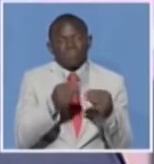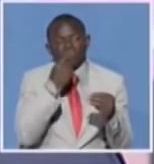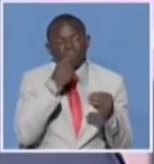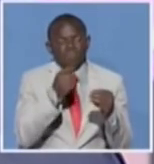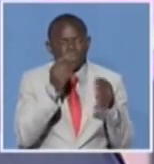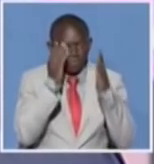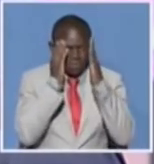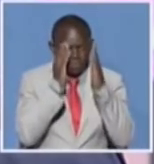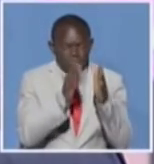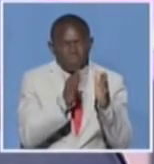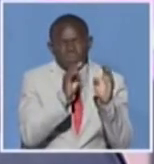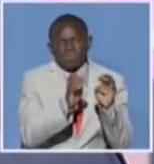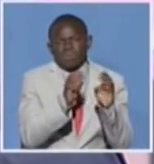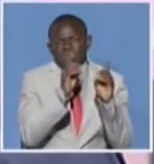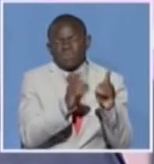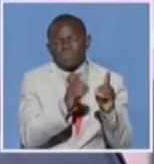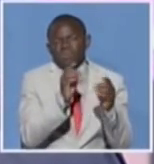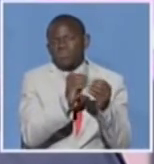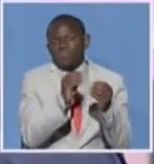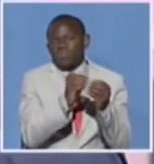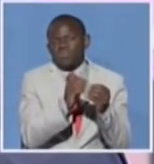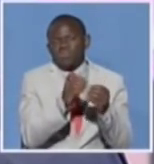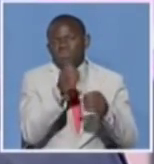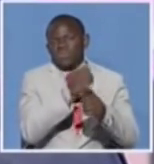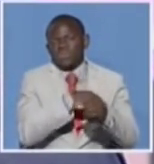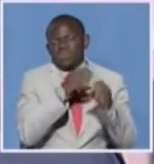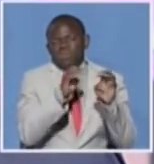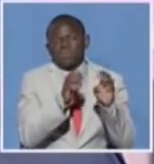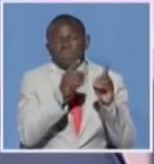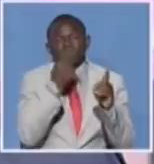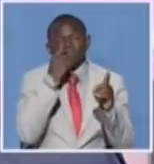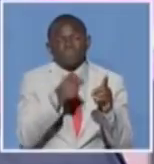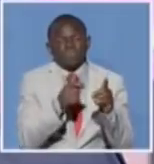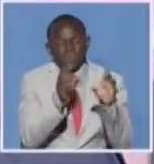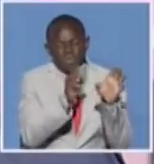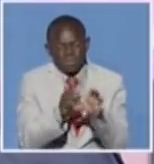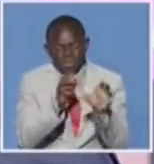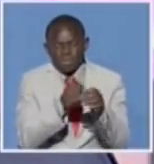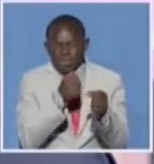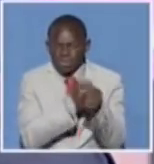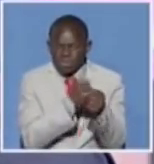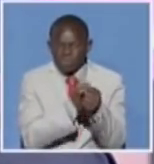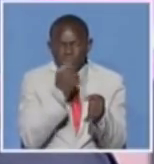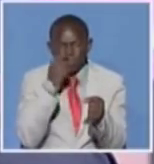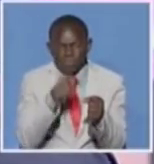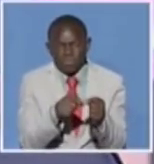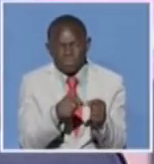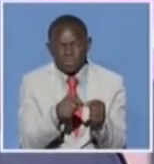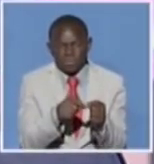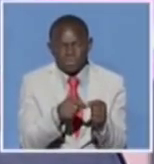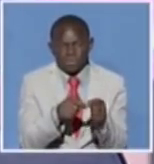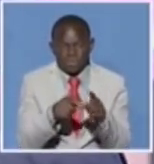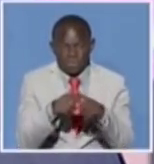we must take appropriate decisions and actions to support. But we should not shy away to appreciate